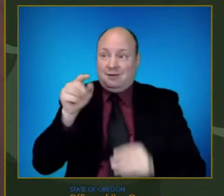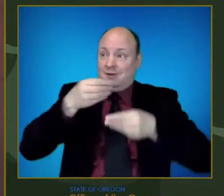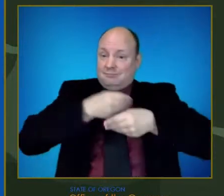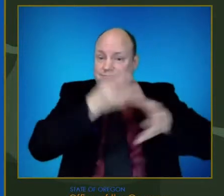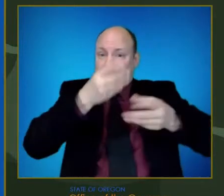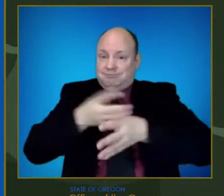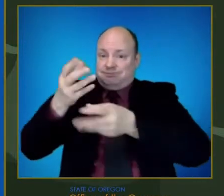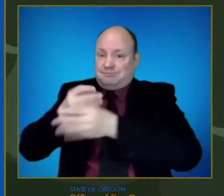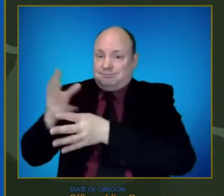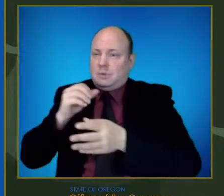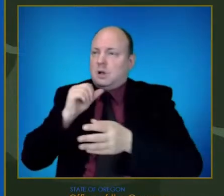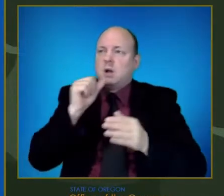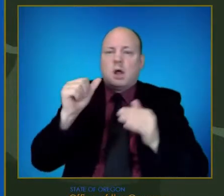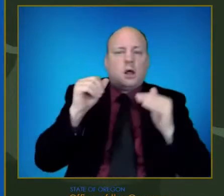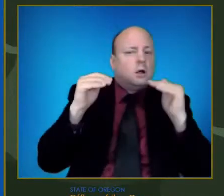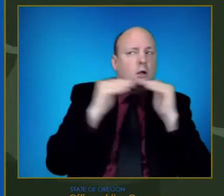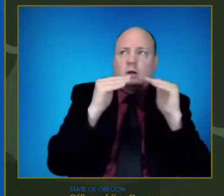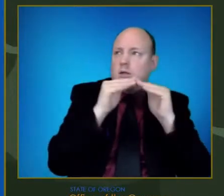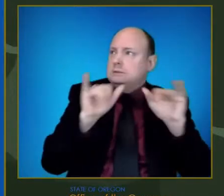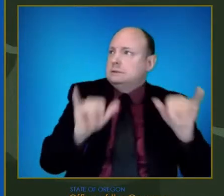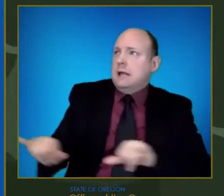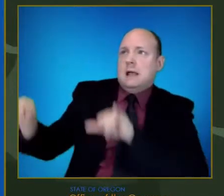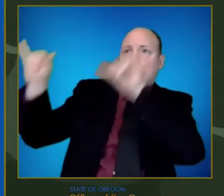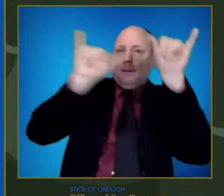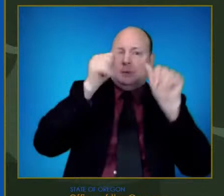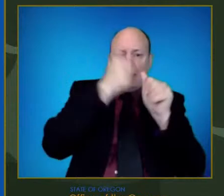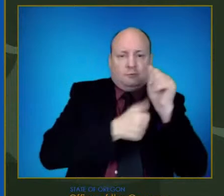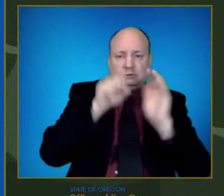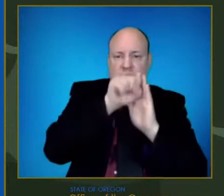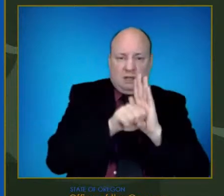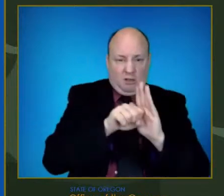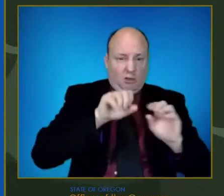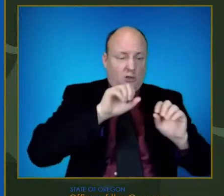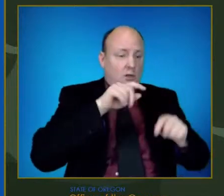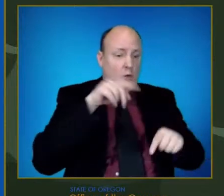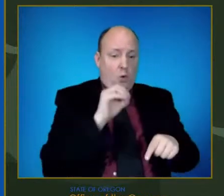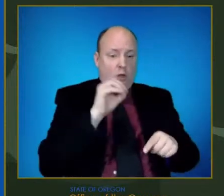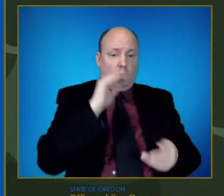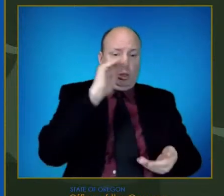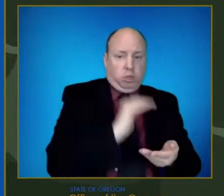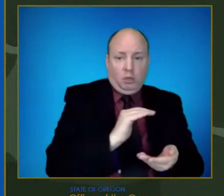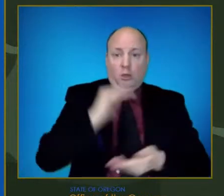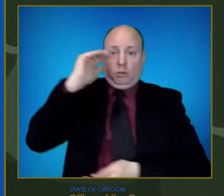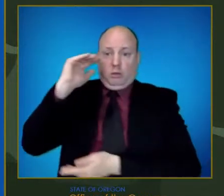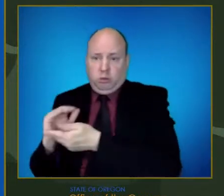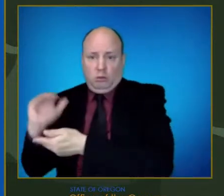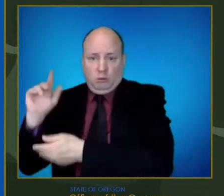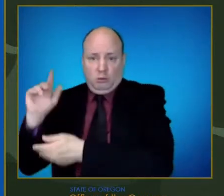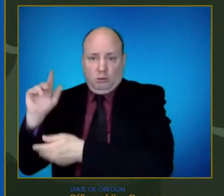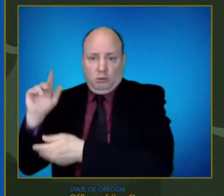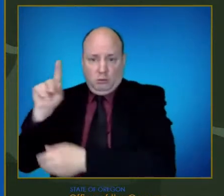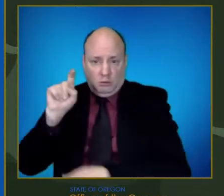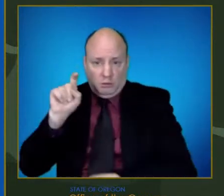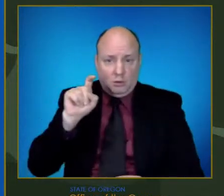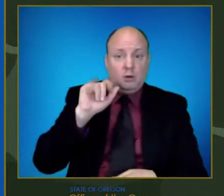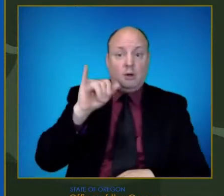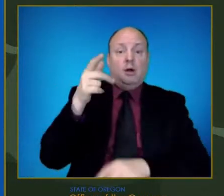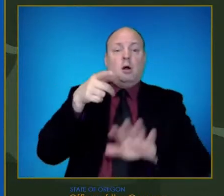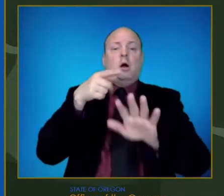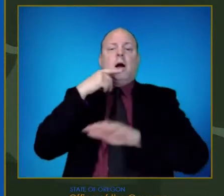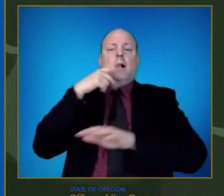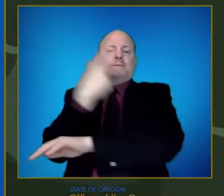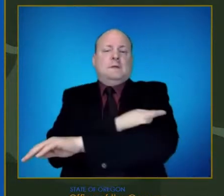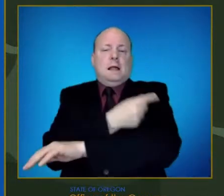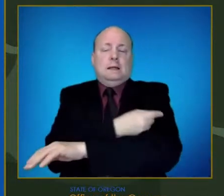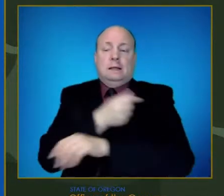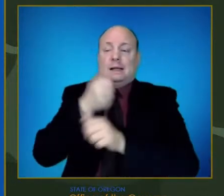The distribution of vaccine is complicated. It's not at a federal level. It's not a straight per capita